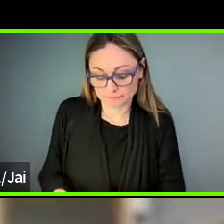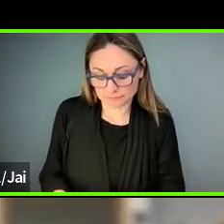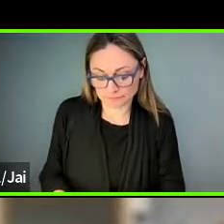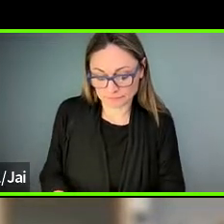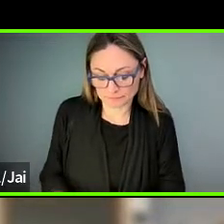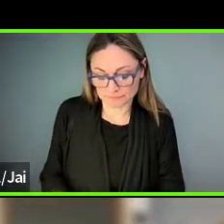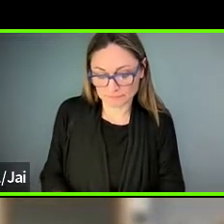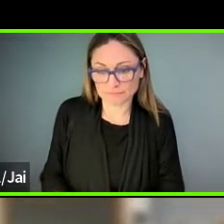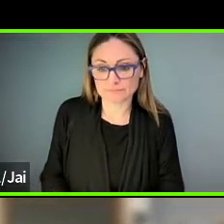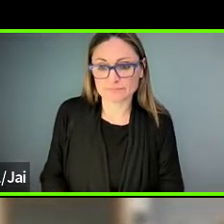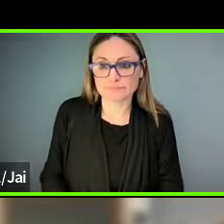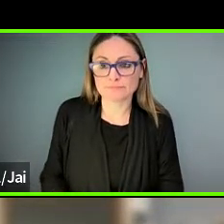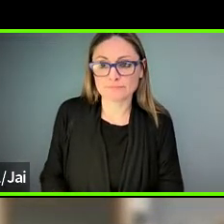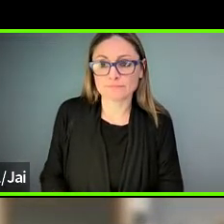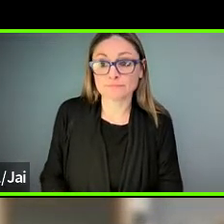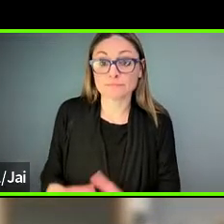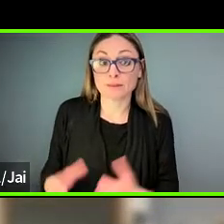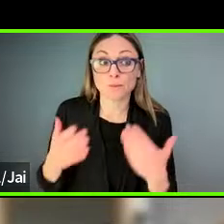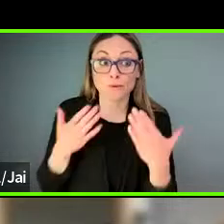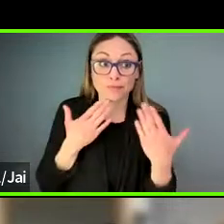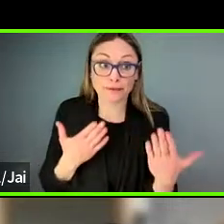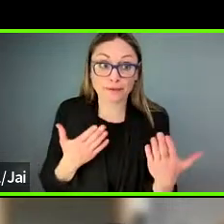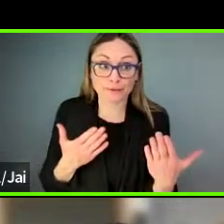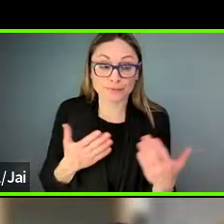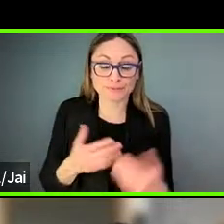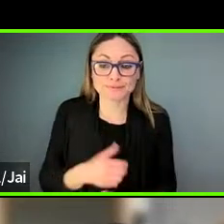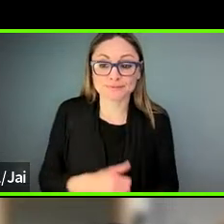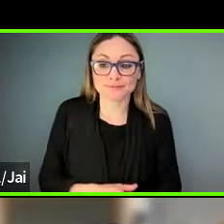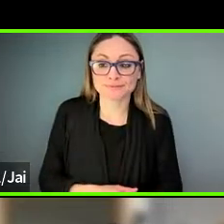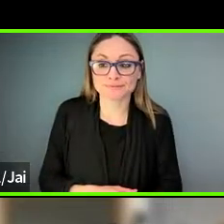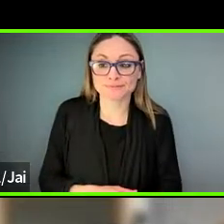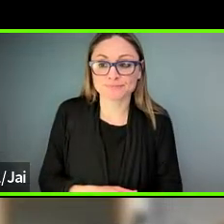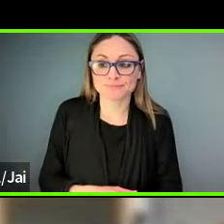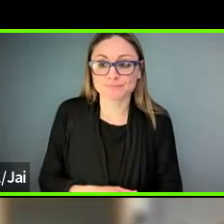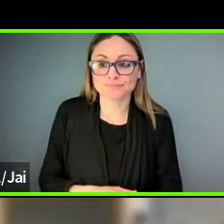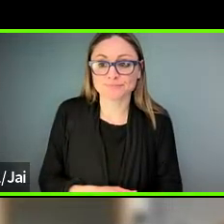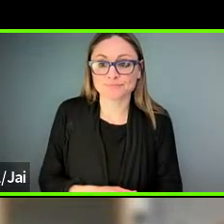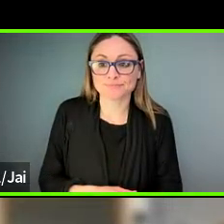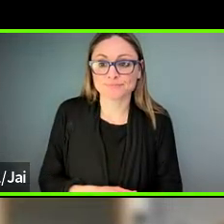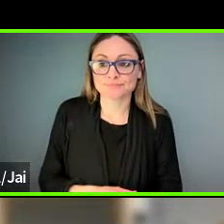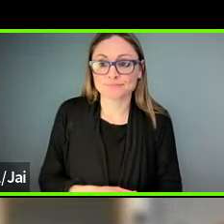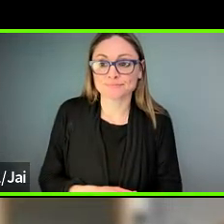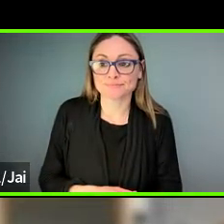Great. Well, thank you. Thank you very much.